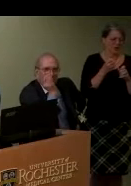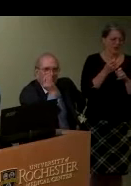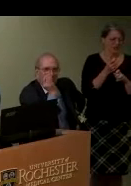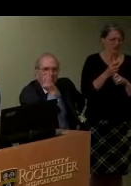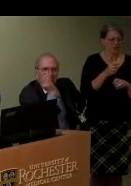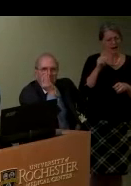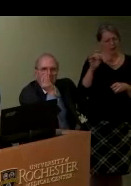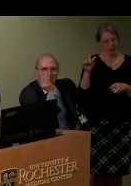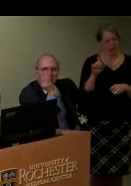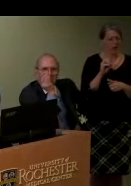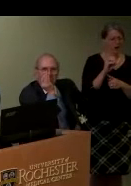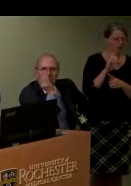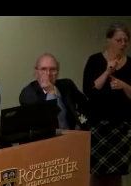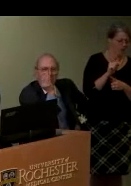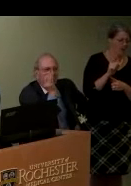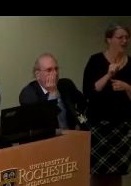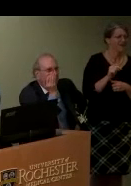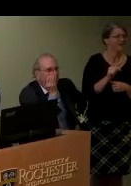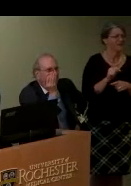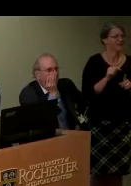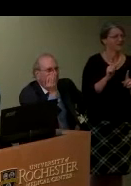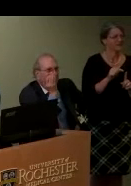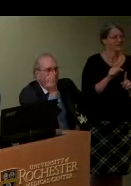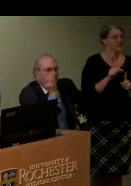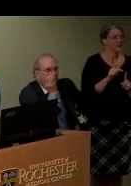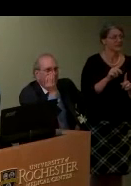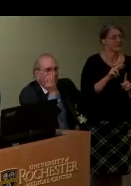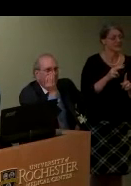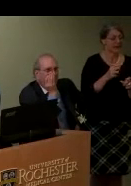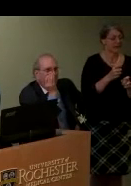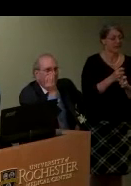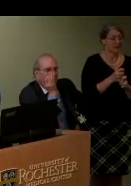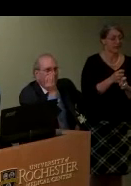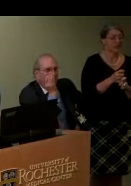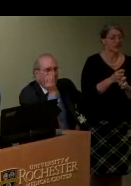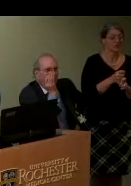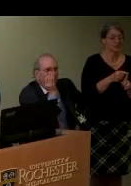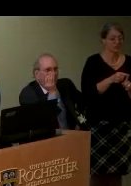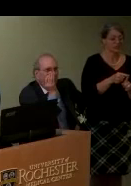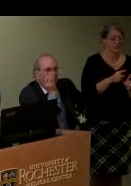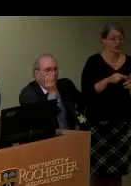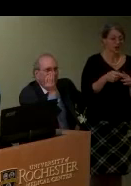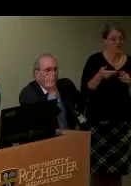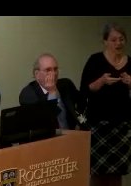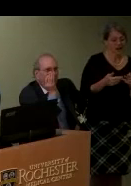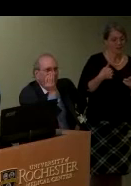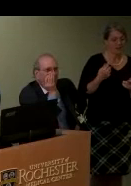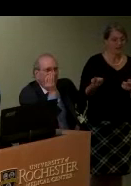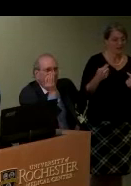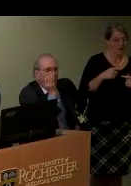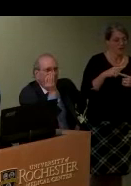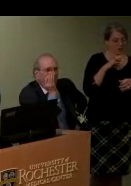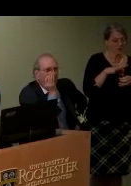October. And he, starting on the second year or so, he started inviting me over for